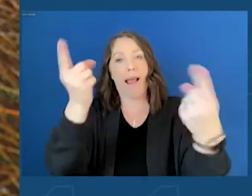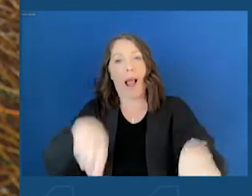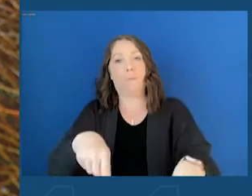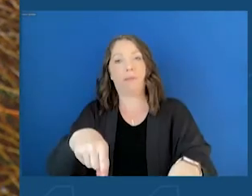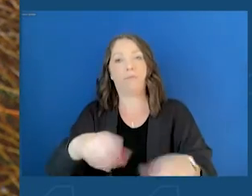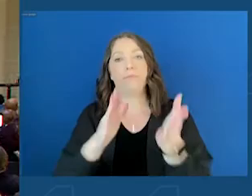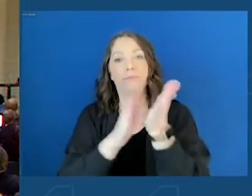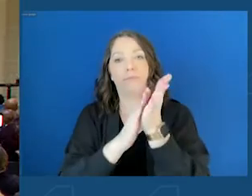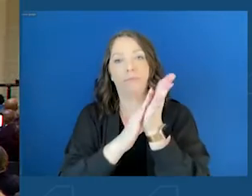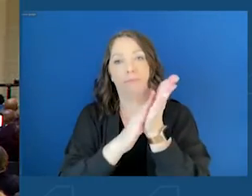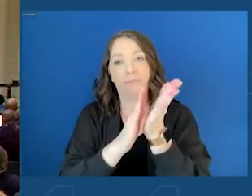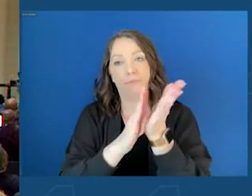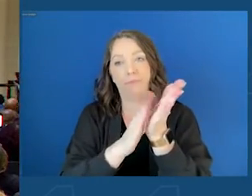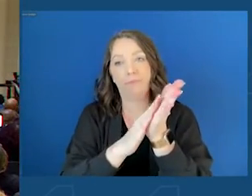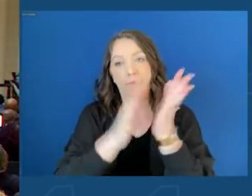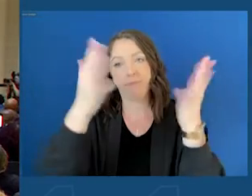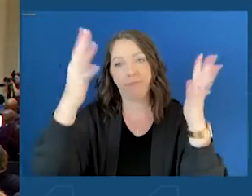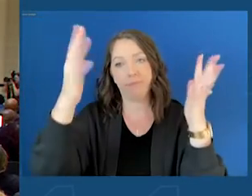applause for them.